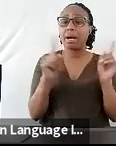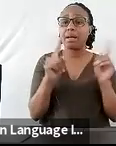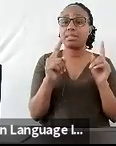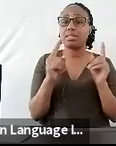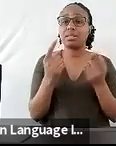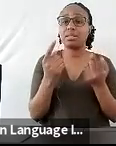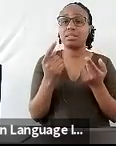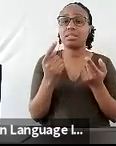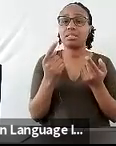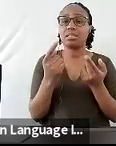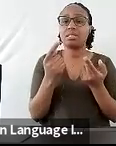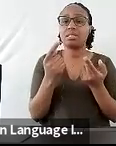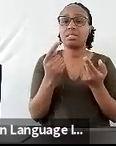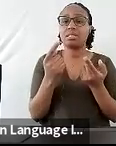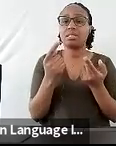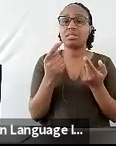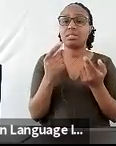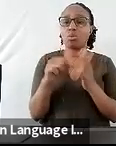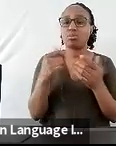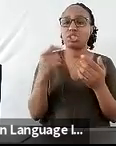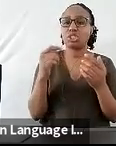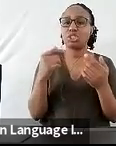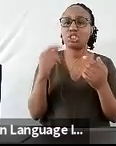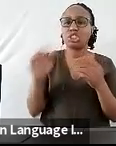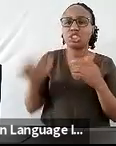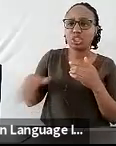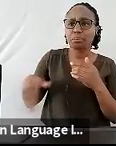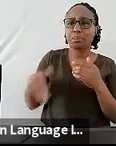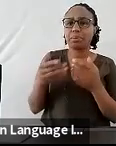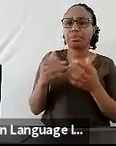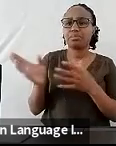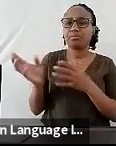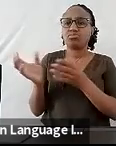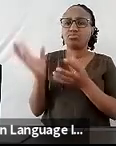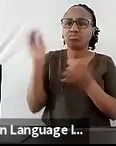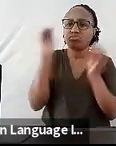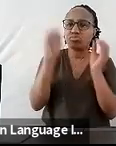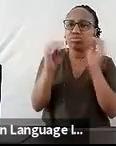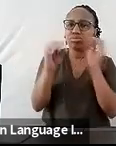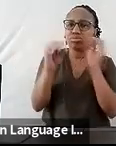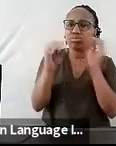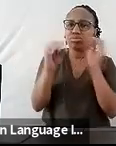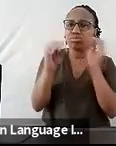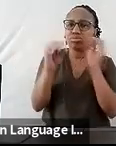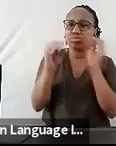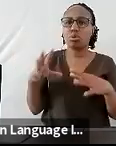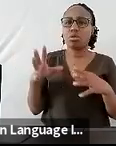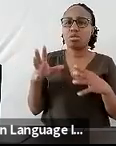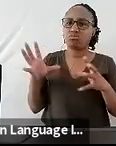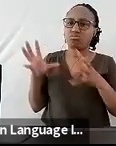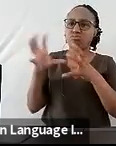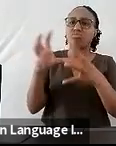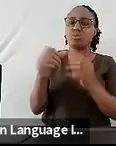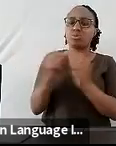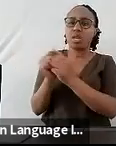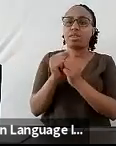sent back with migrants who are so desperate, not migrants, actually refugees who are so desperate, and they're drowning in the sea. And this is why this little